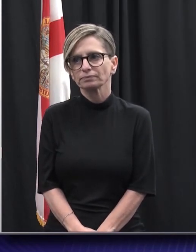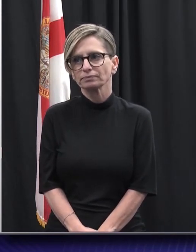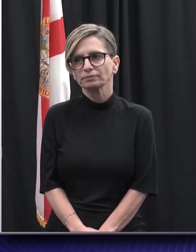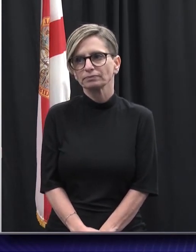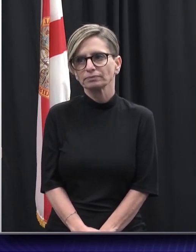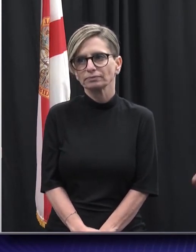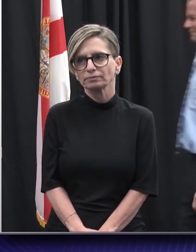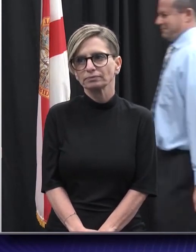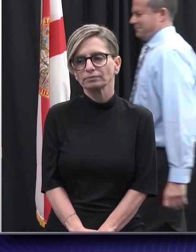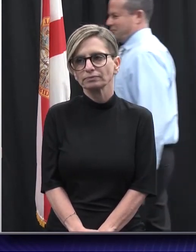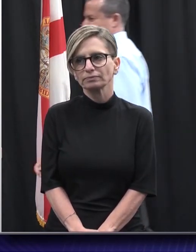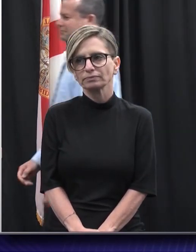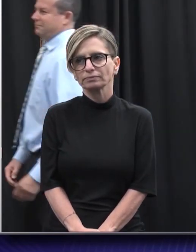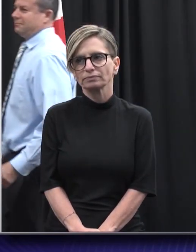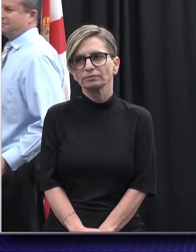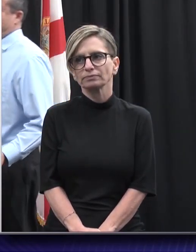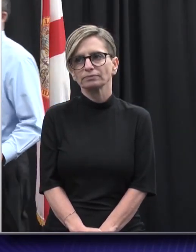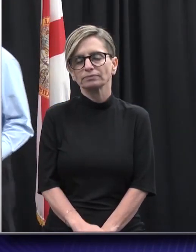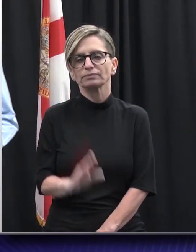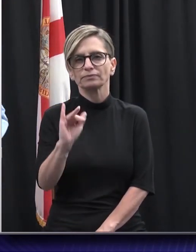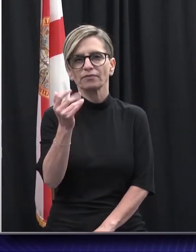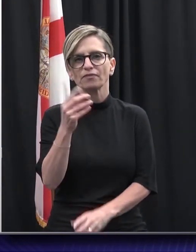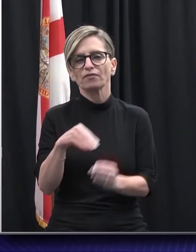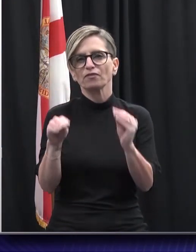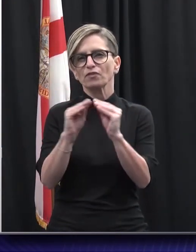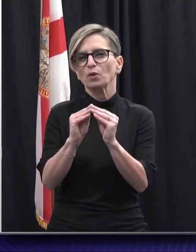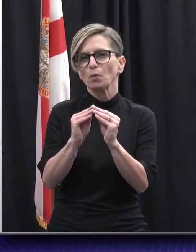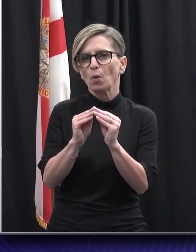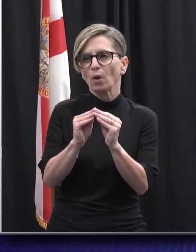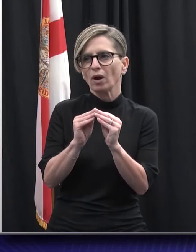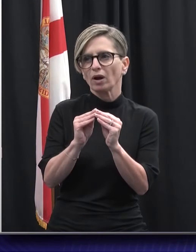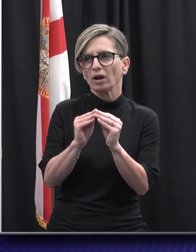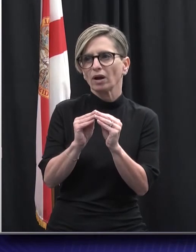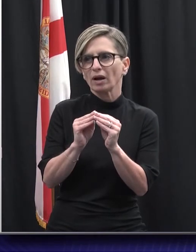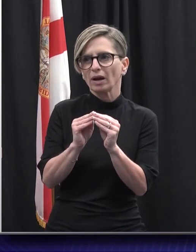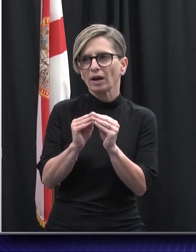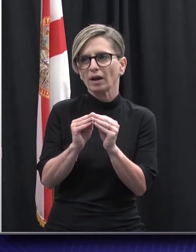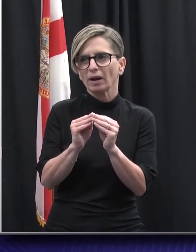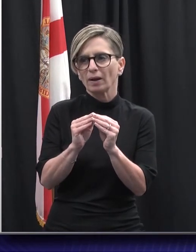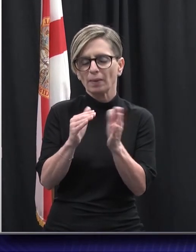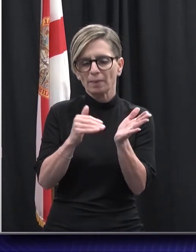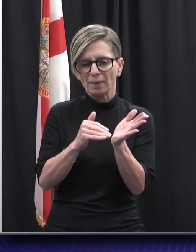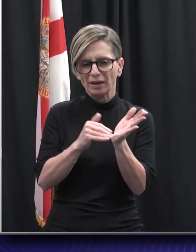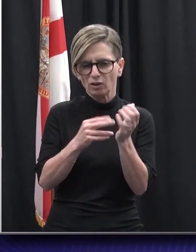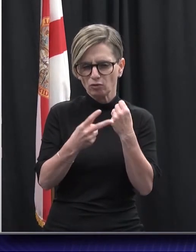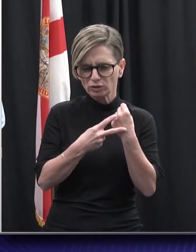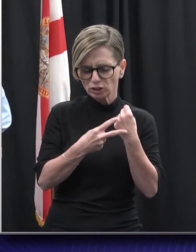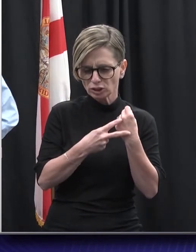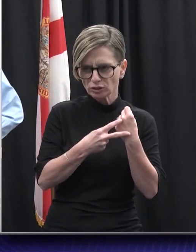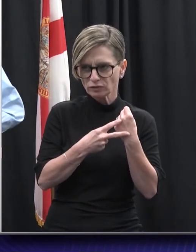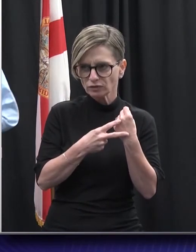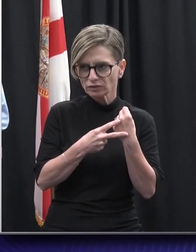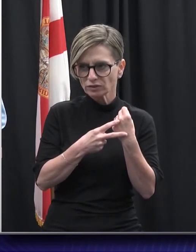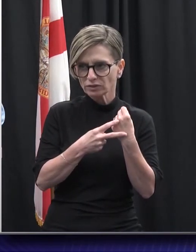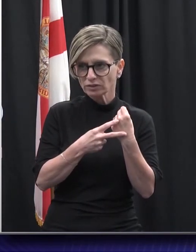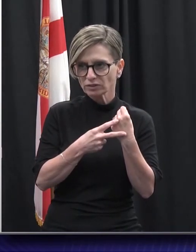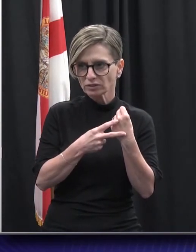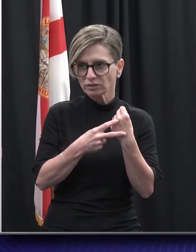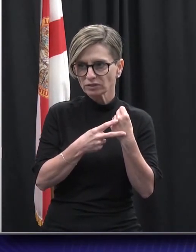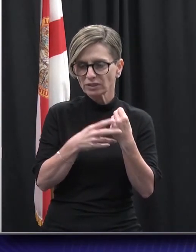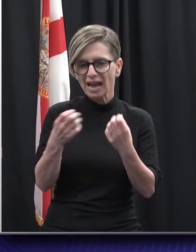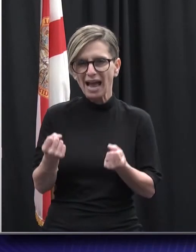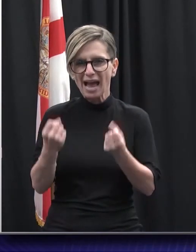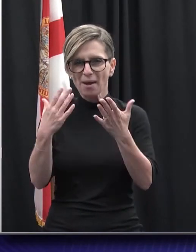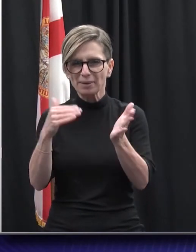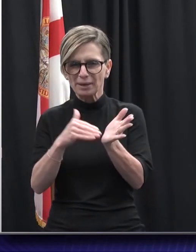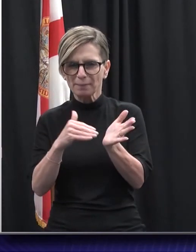I just wanted just a few more details about this medical reserve. And if you said this, I apologize. Just how many medical professionals you would